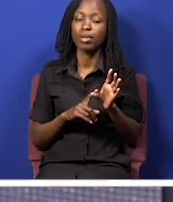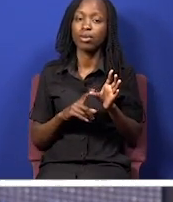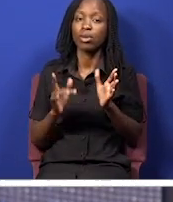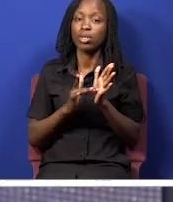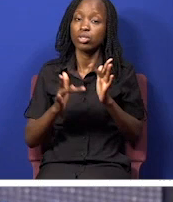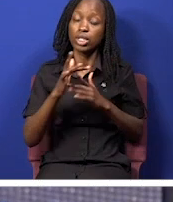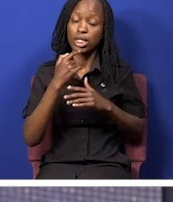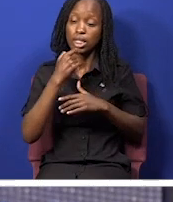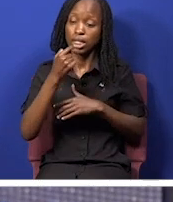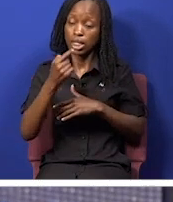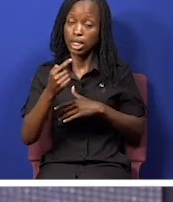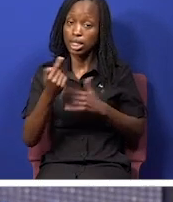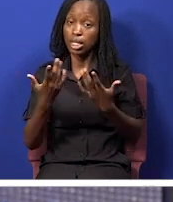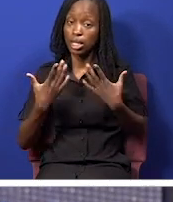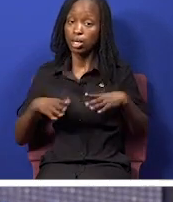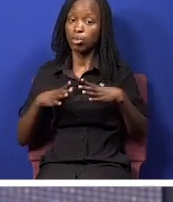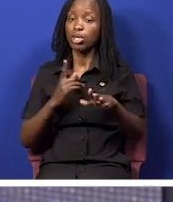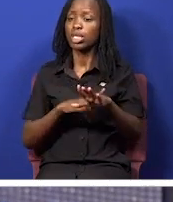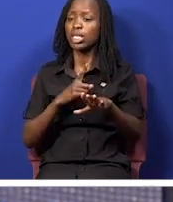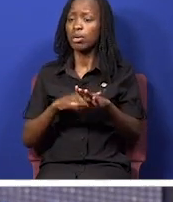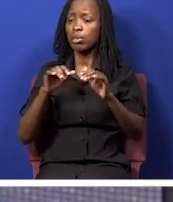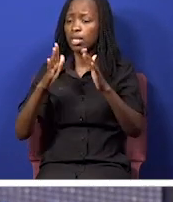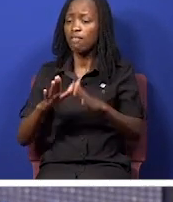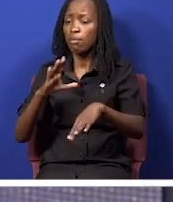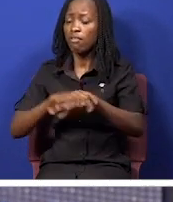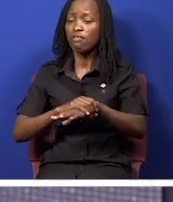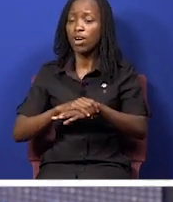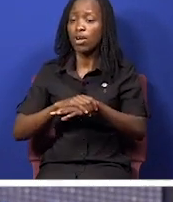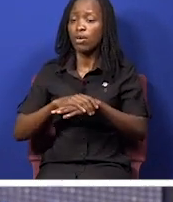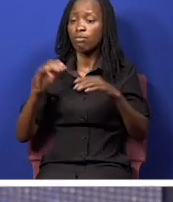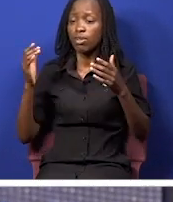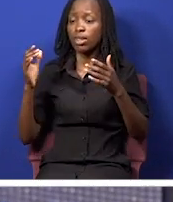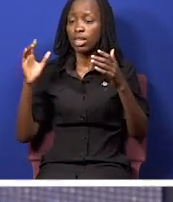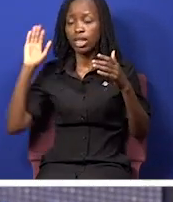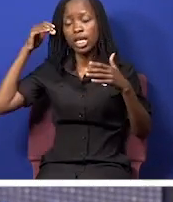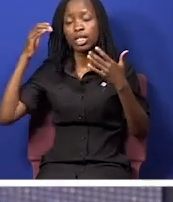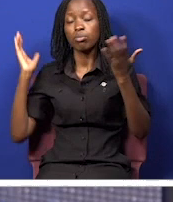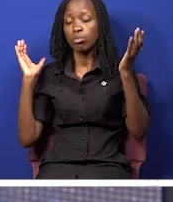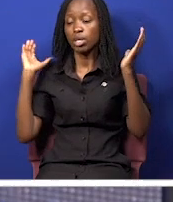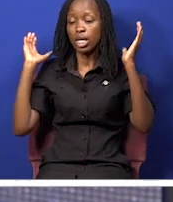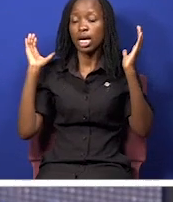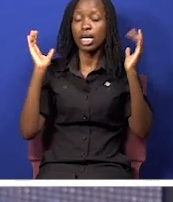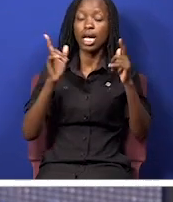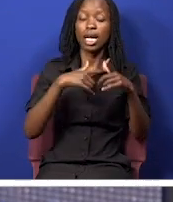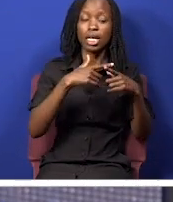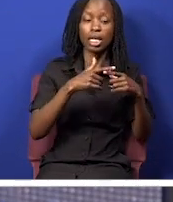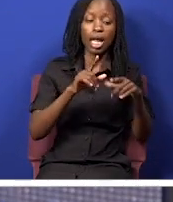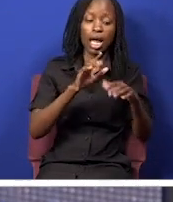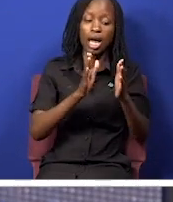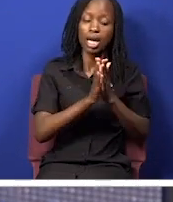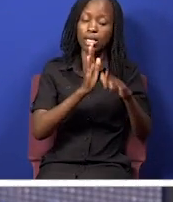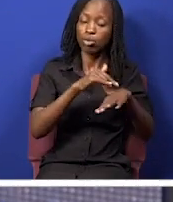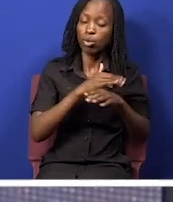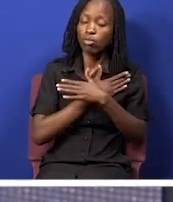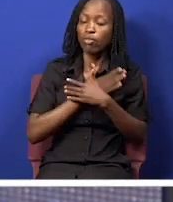5. Jesus tells them when the man found his sheep, he joyfully carried it home on his shoulders. 6. He called